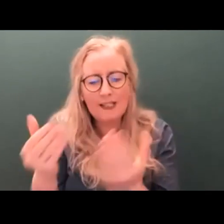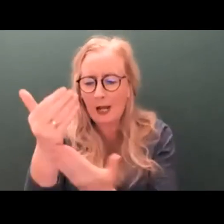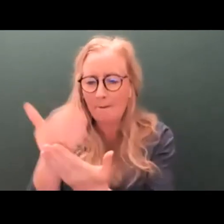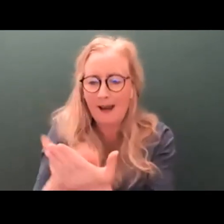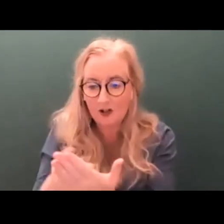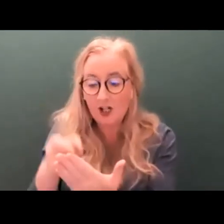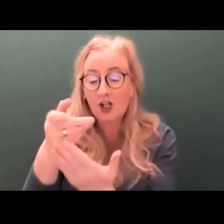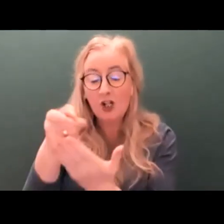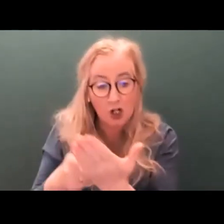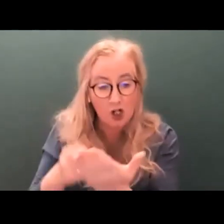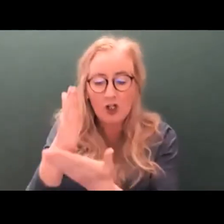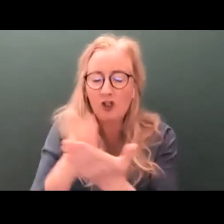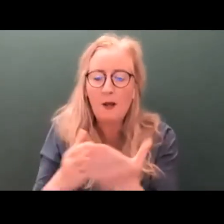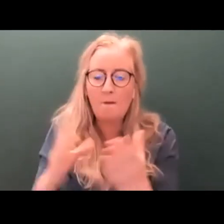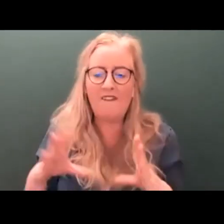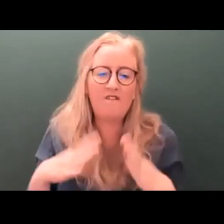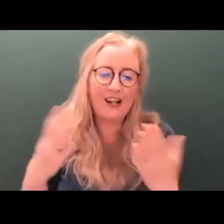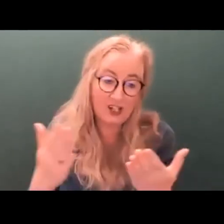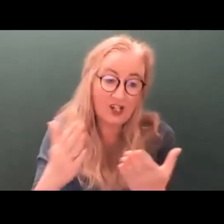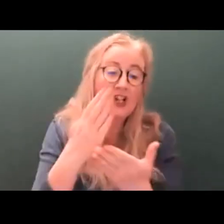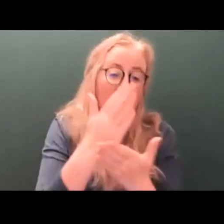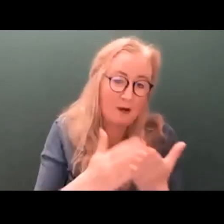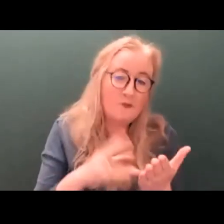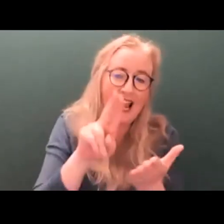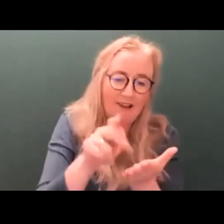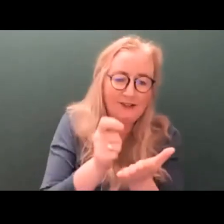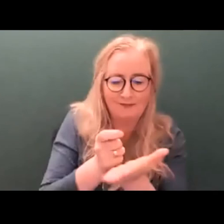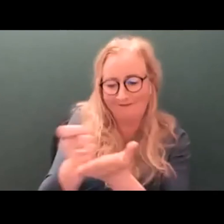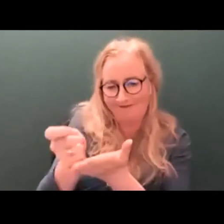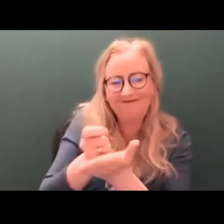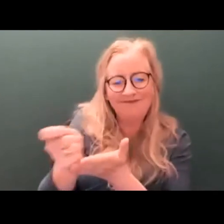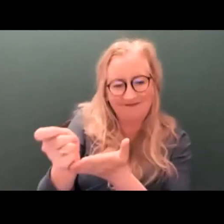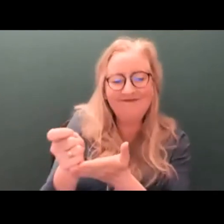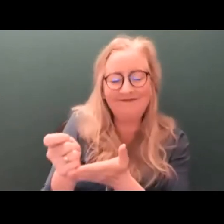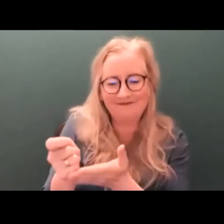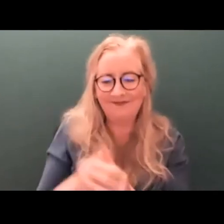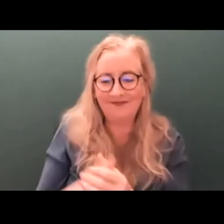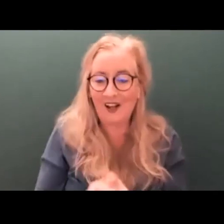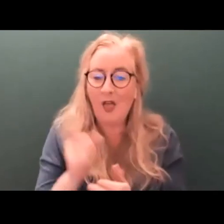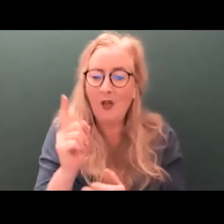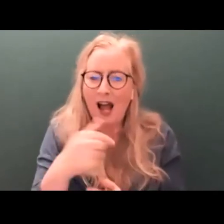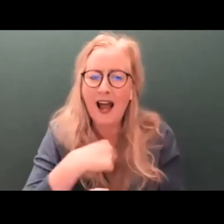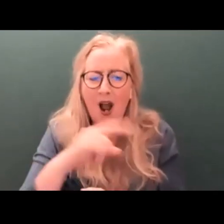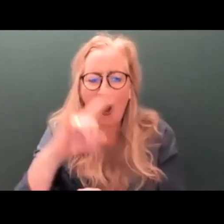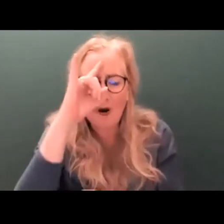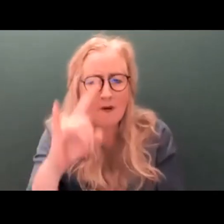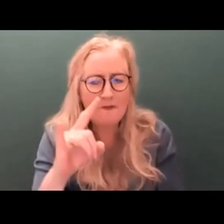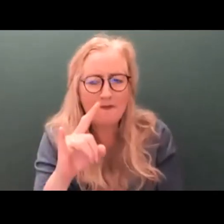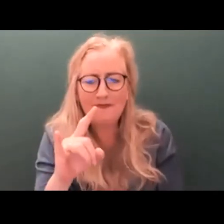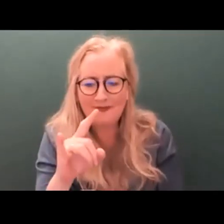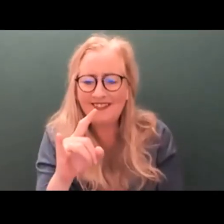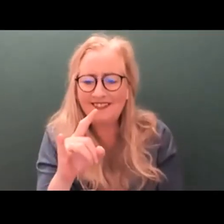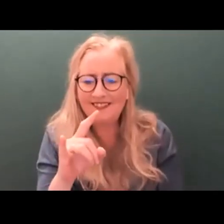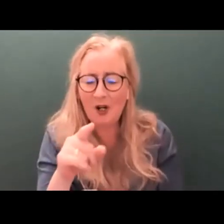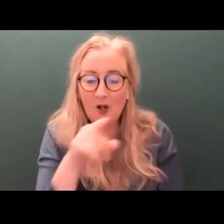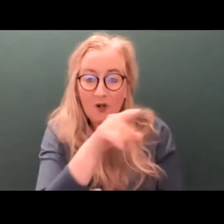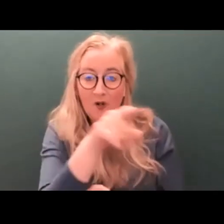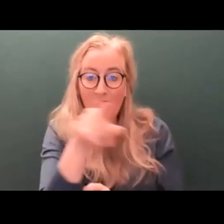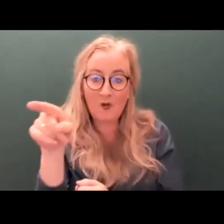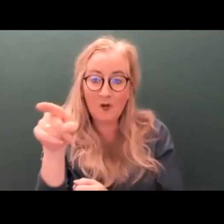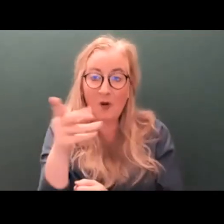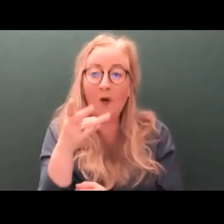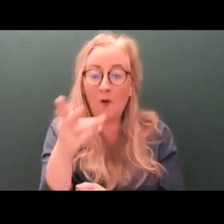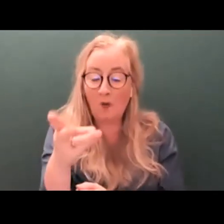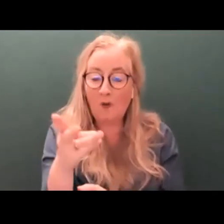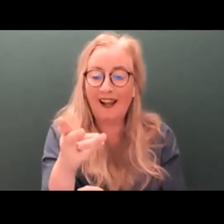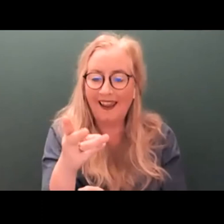are free and then there's some that you have to hire us for. But there you go. That's it. And I hope that you will also